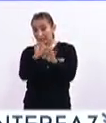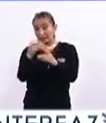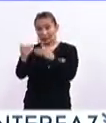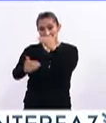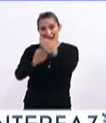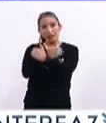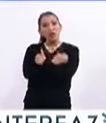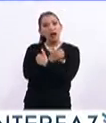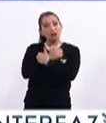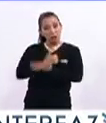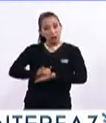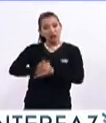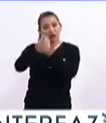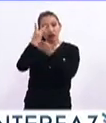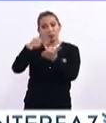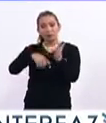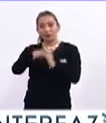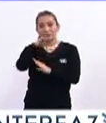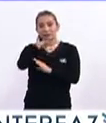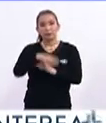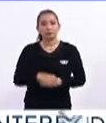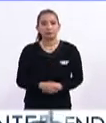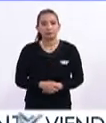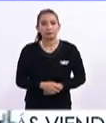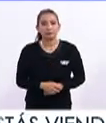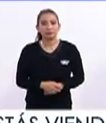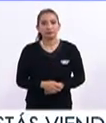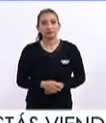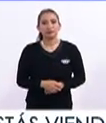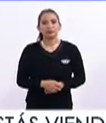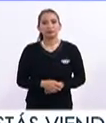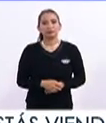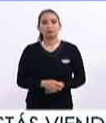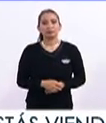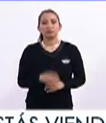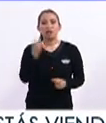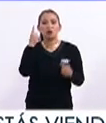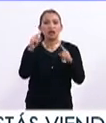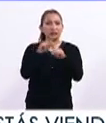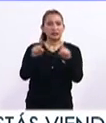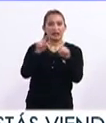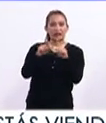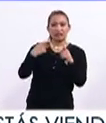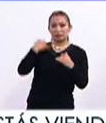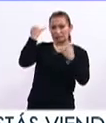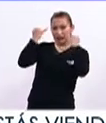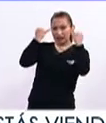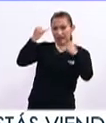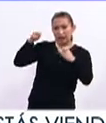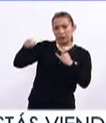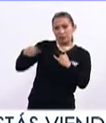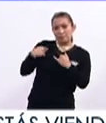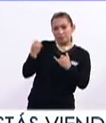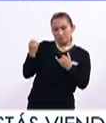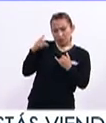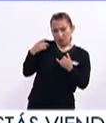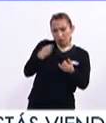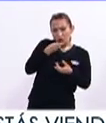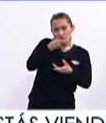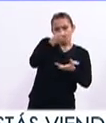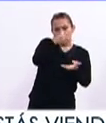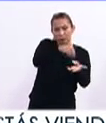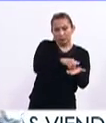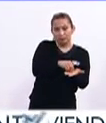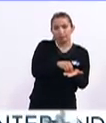tendencia para la educación este 2019. Many diverse voices that need to be a part of